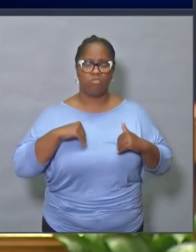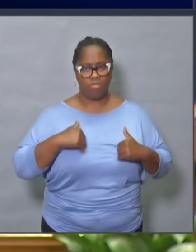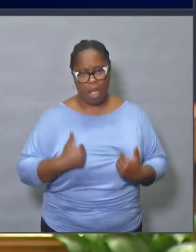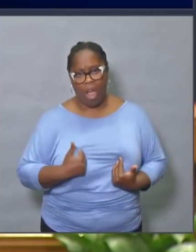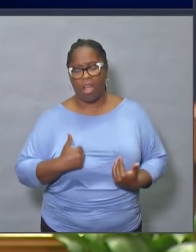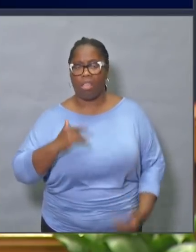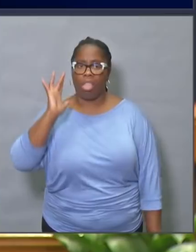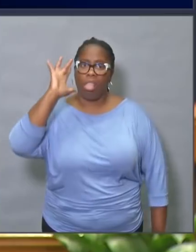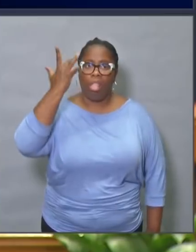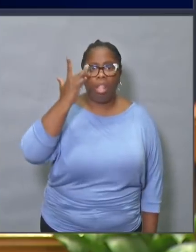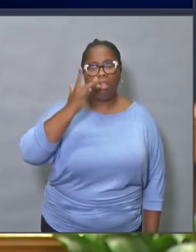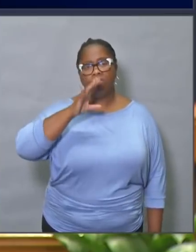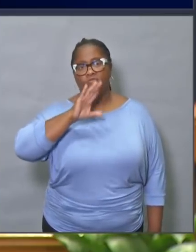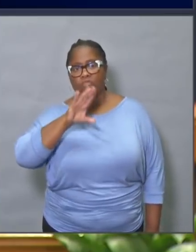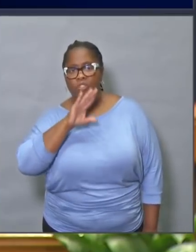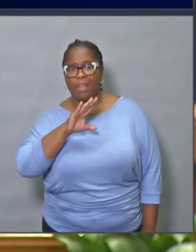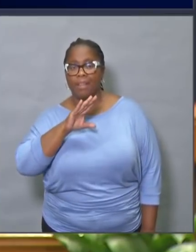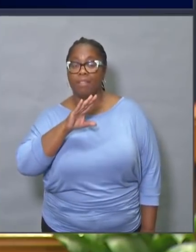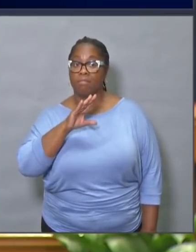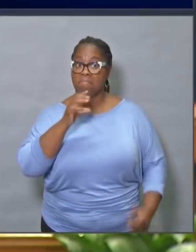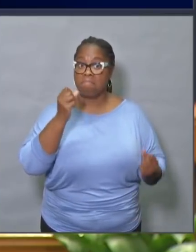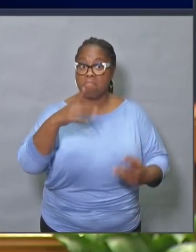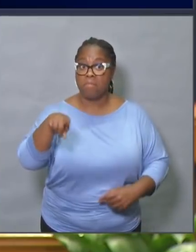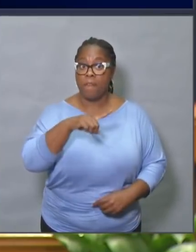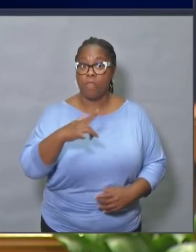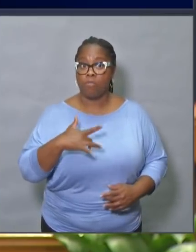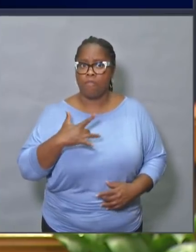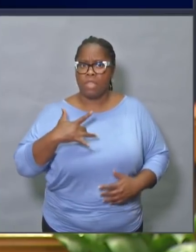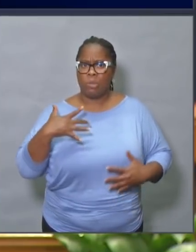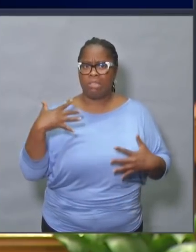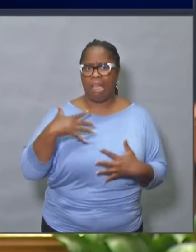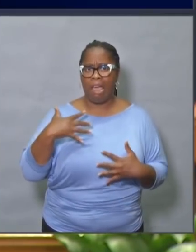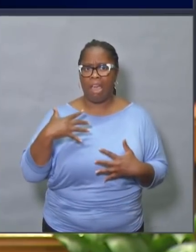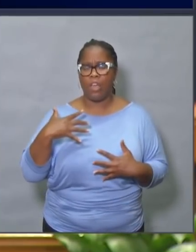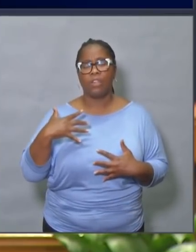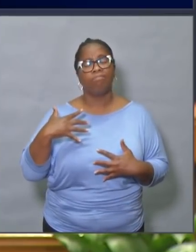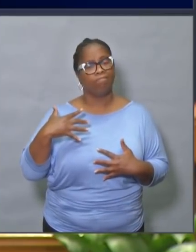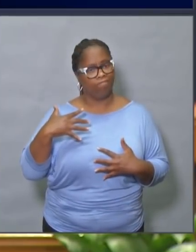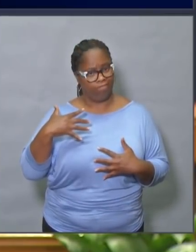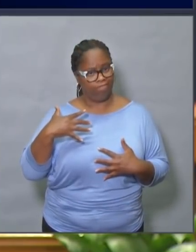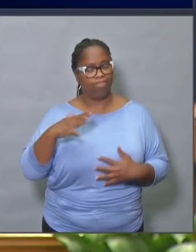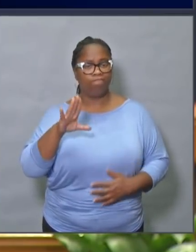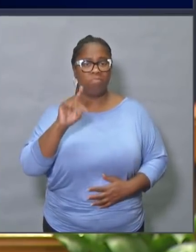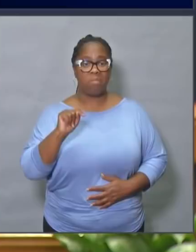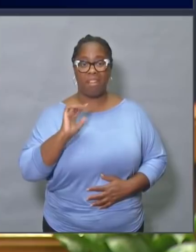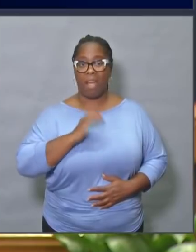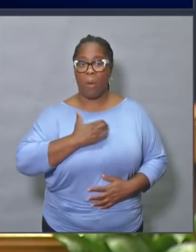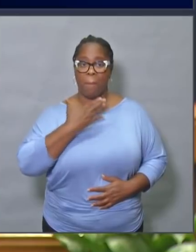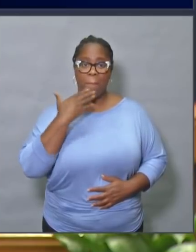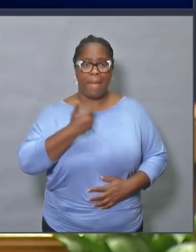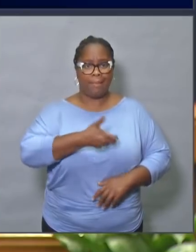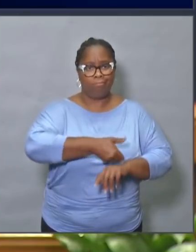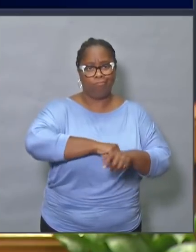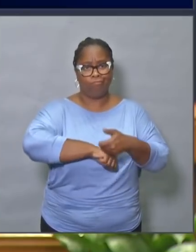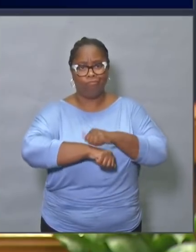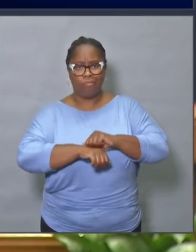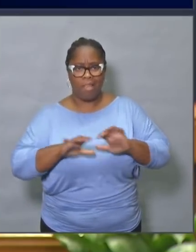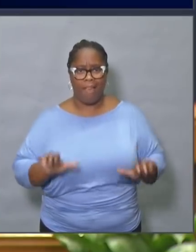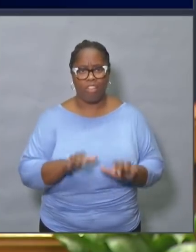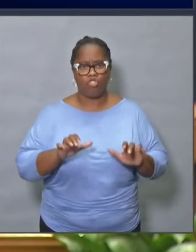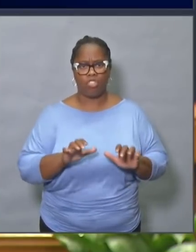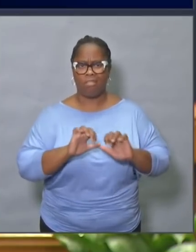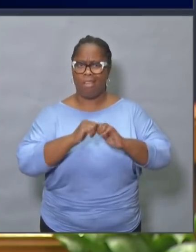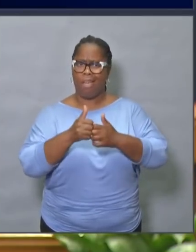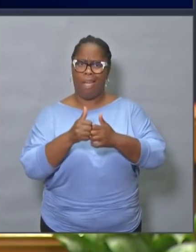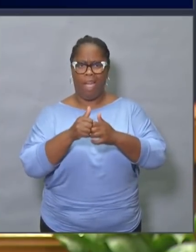you're also scared. But we do know that the best, most proactive actions at our disposal to contain the spread